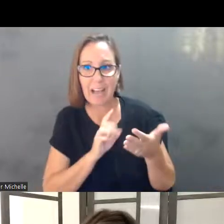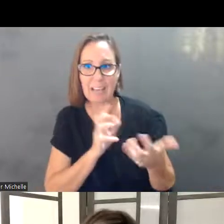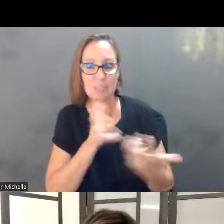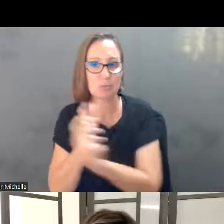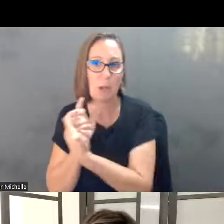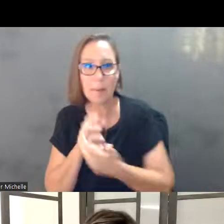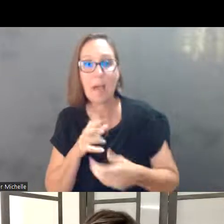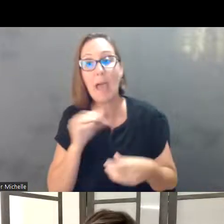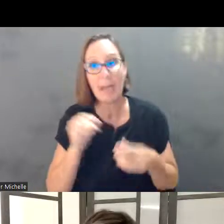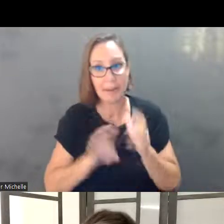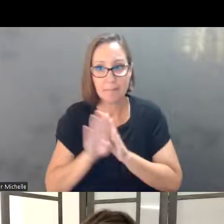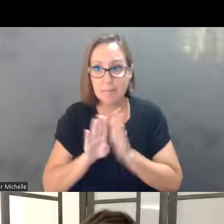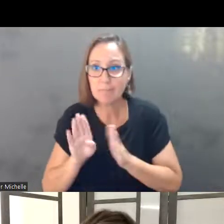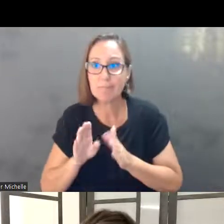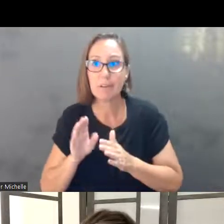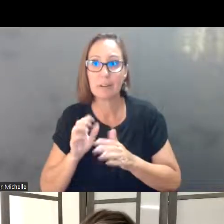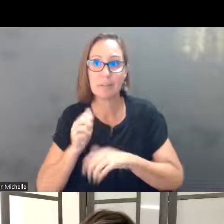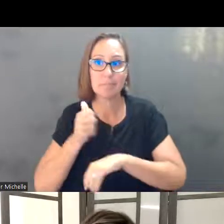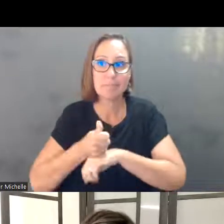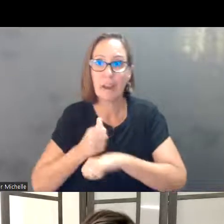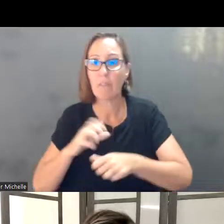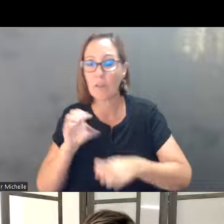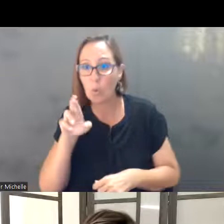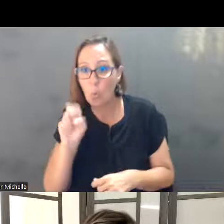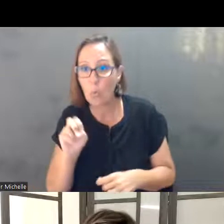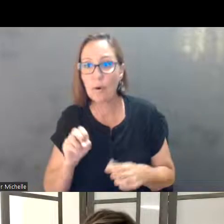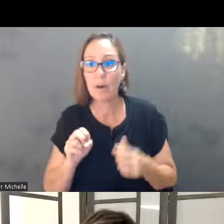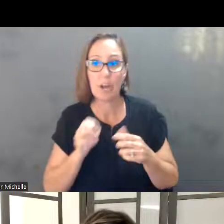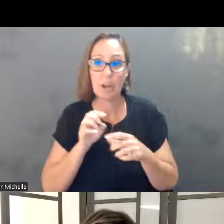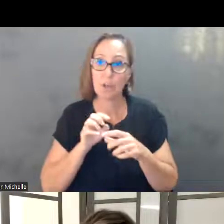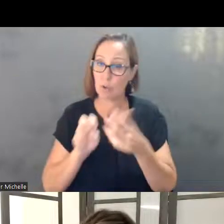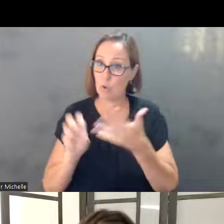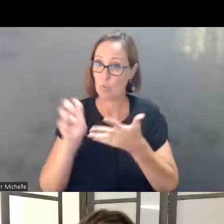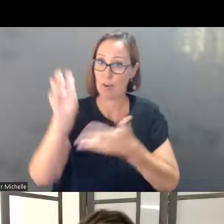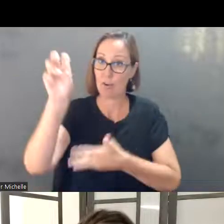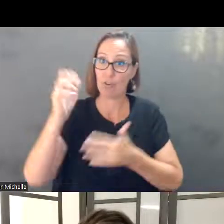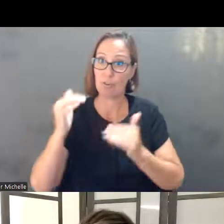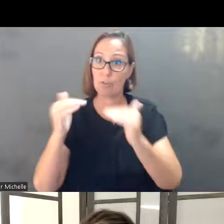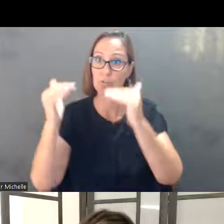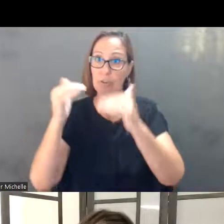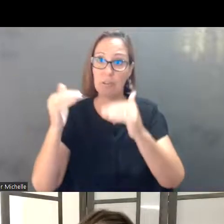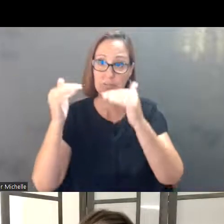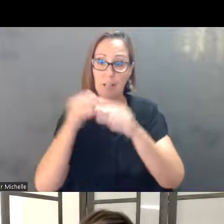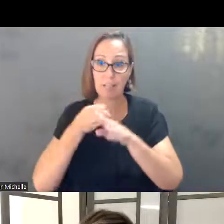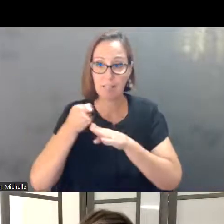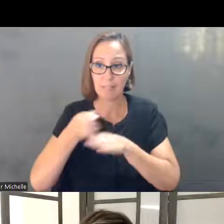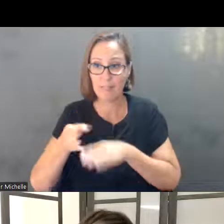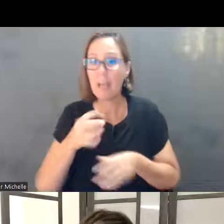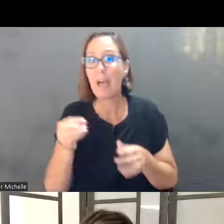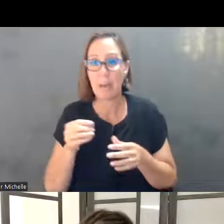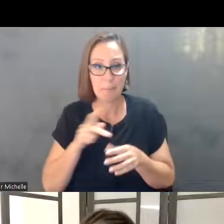Look into and explore career ladders and lattices. Offer the ability to layer the credentials for professional